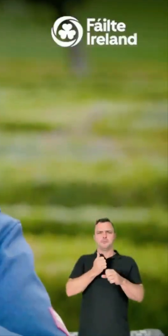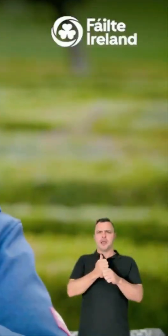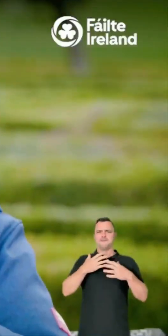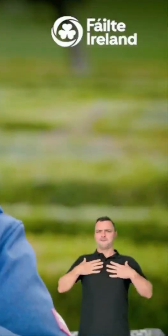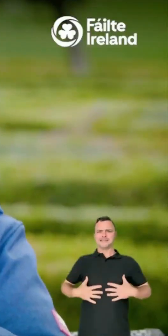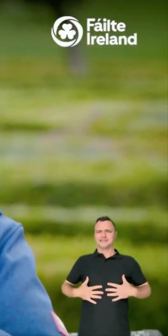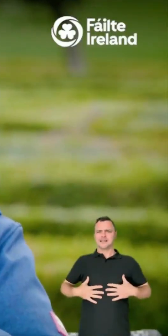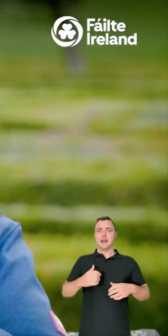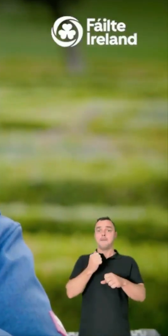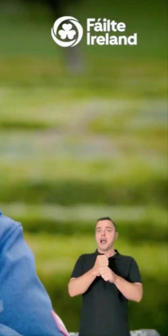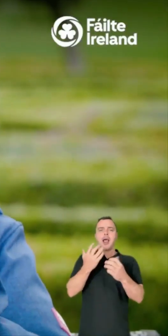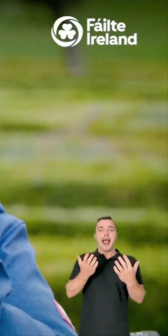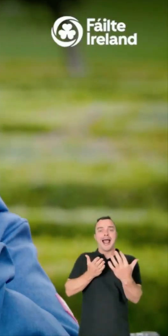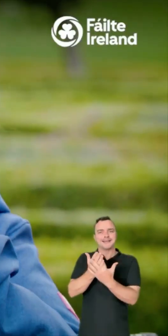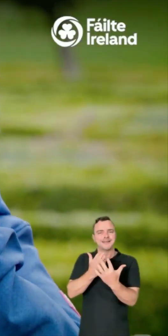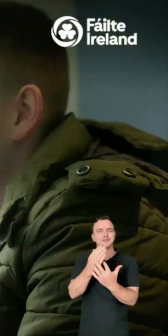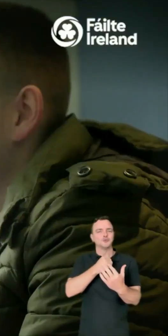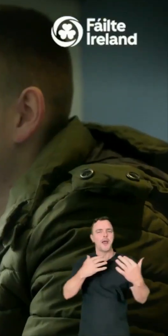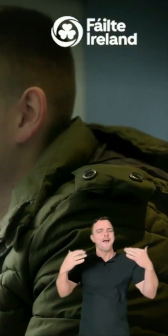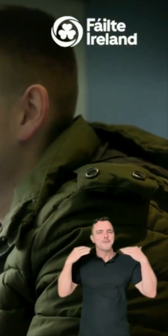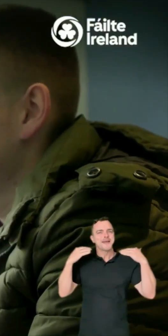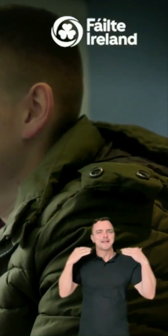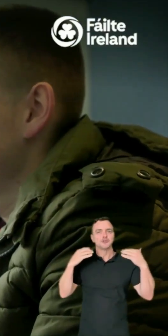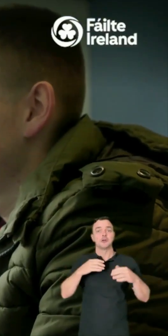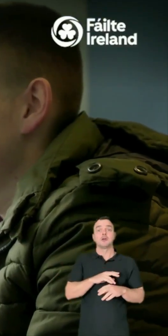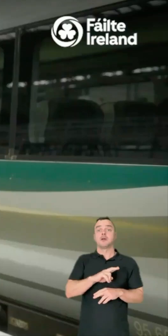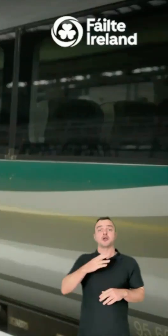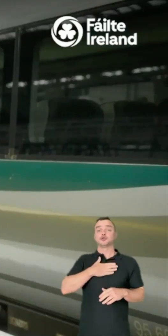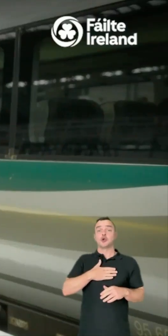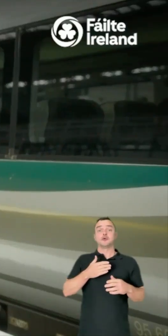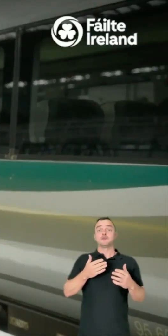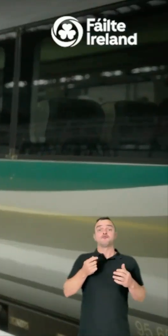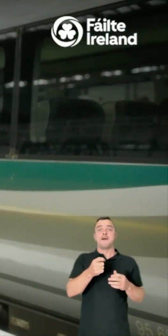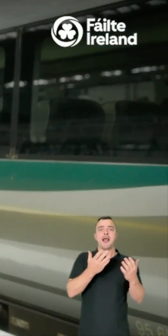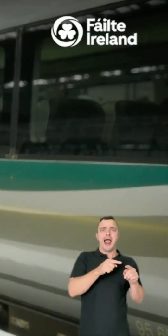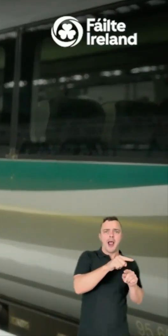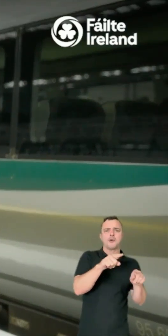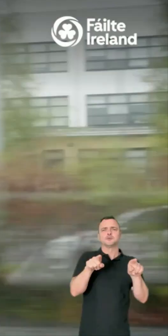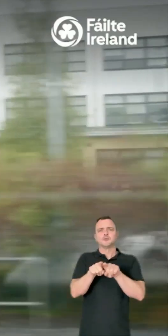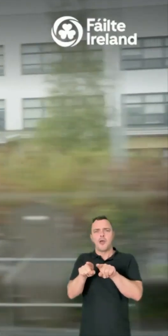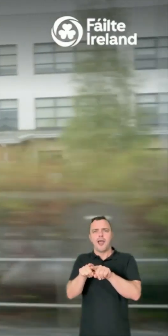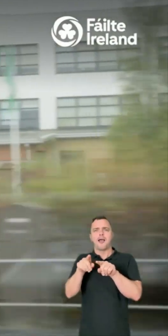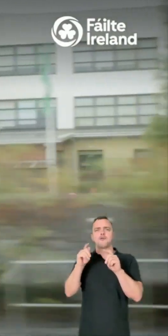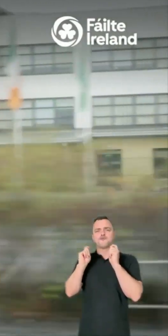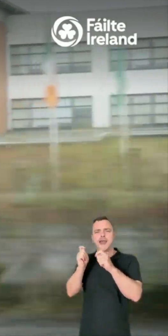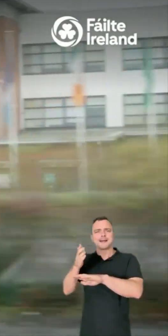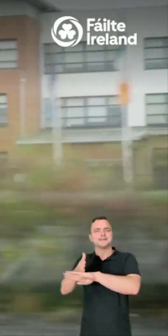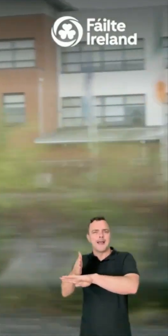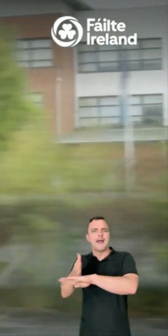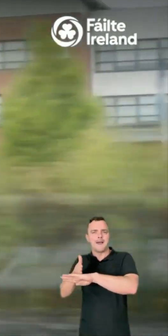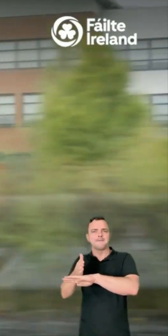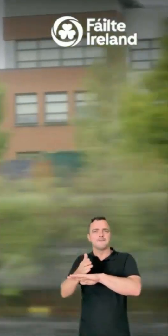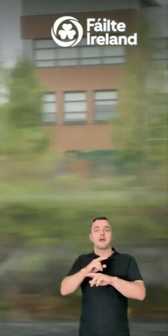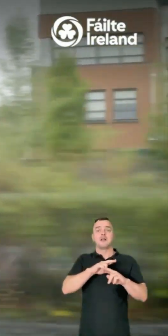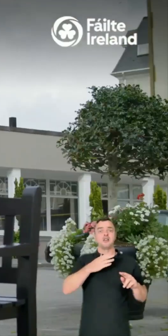access, it's about access to information. It's not just about travel, it's about training your staff. It's not just about getting